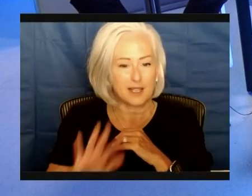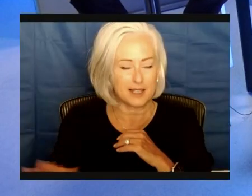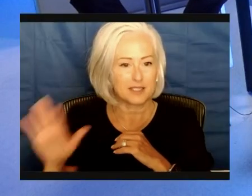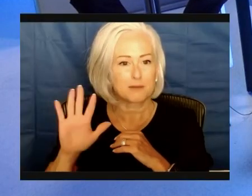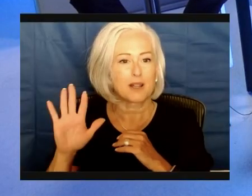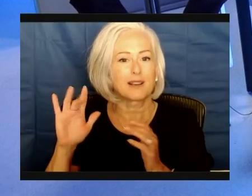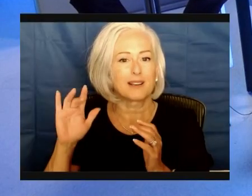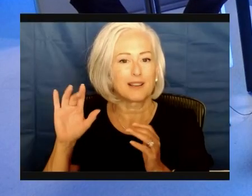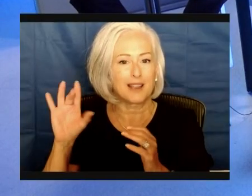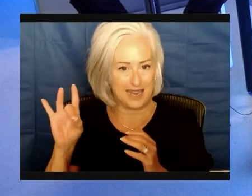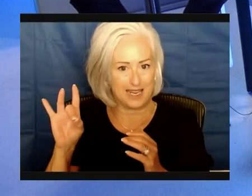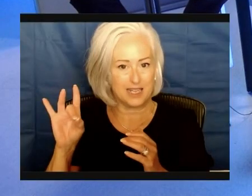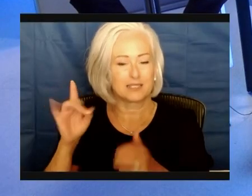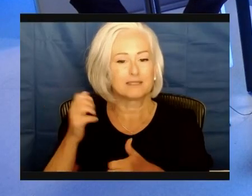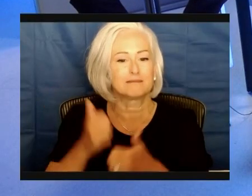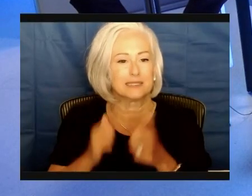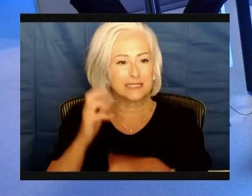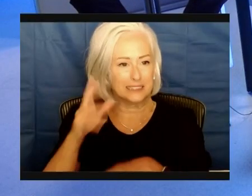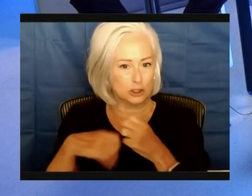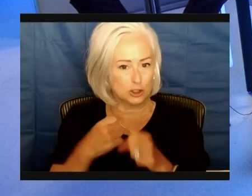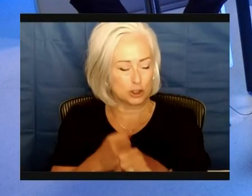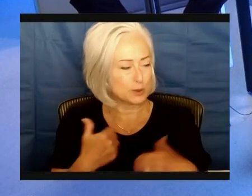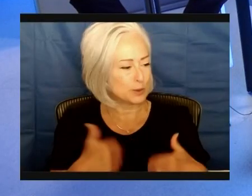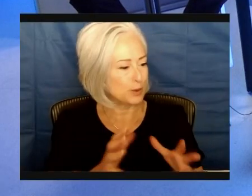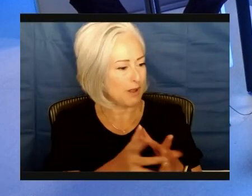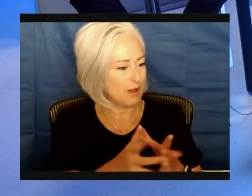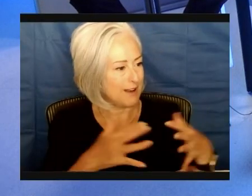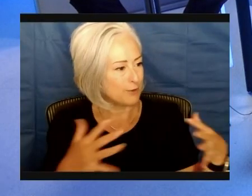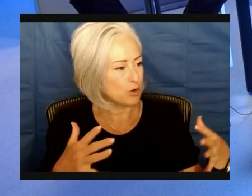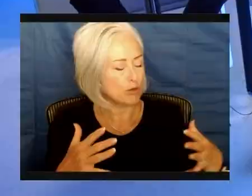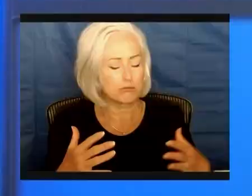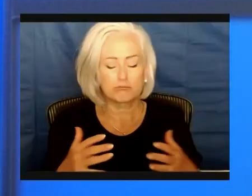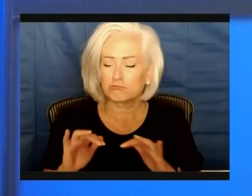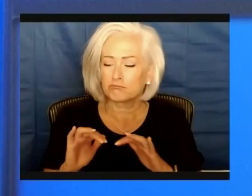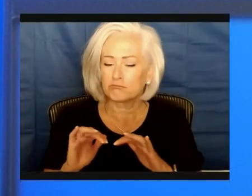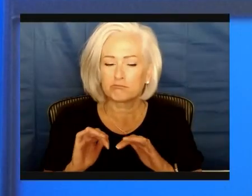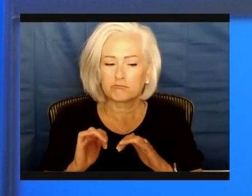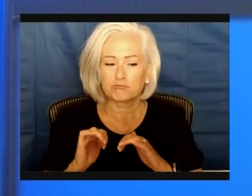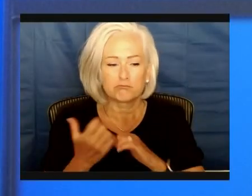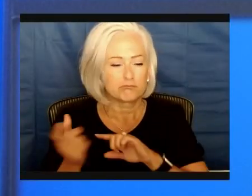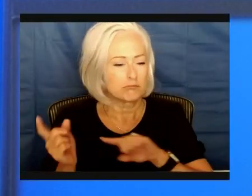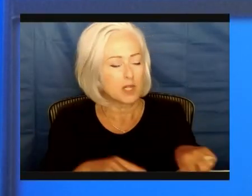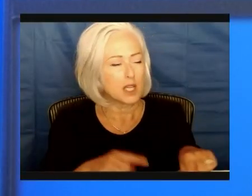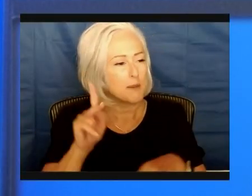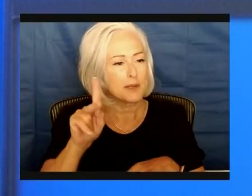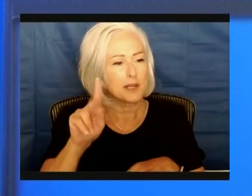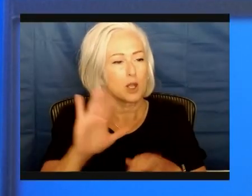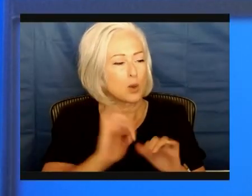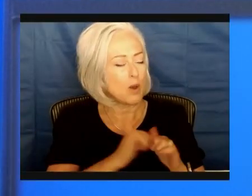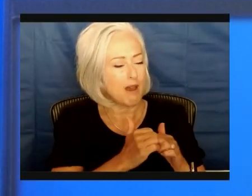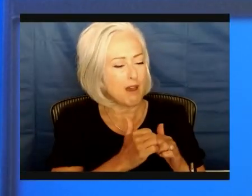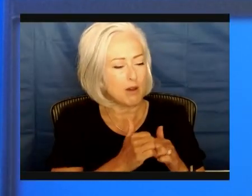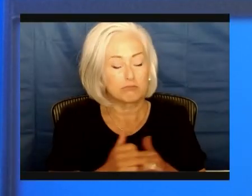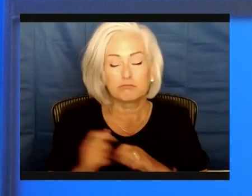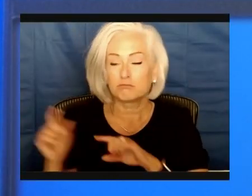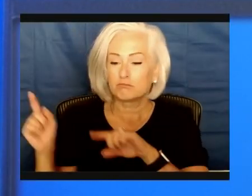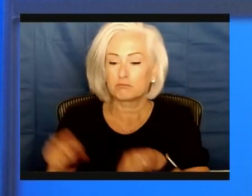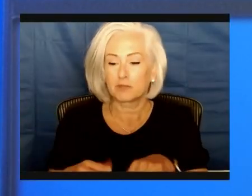That's a lot of growth. That's awesome. So how'd you get to KU? So I came to KU because,